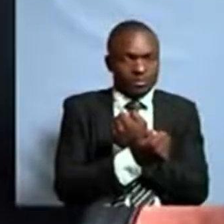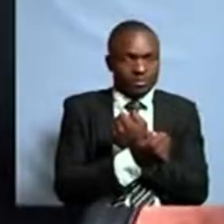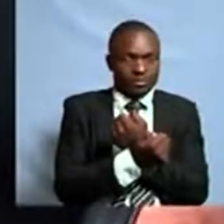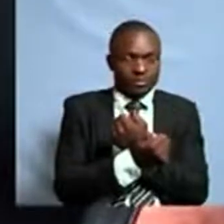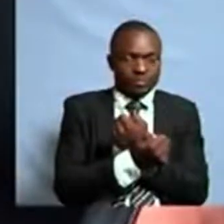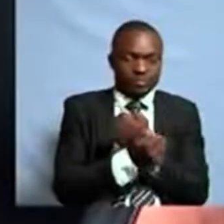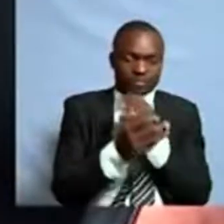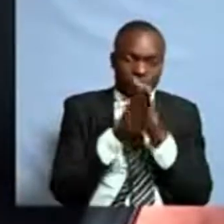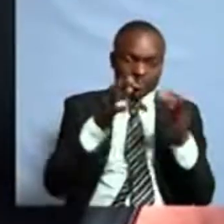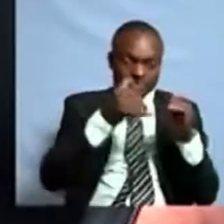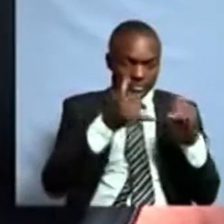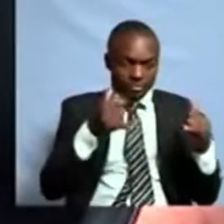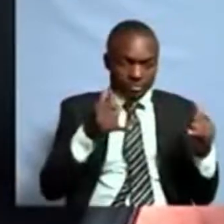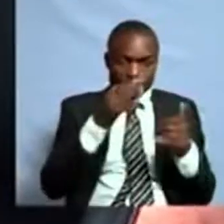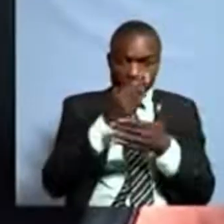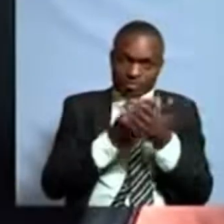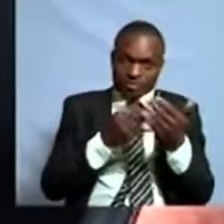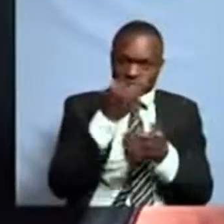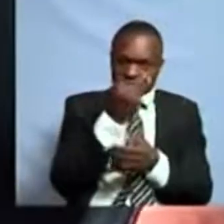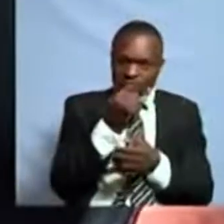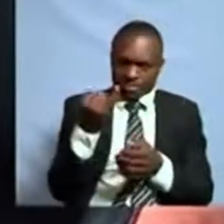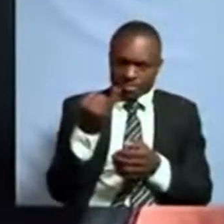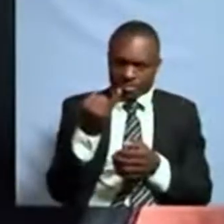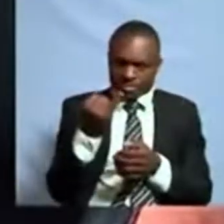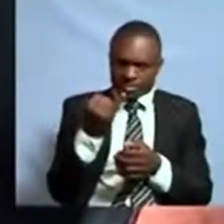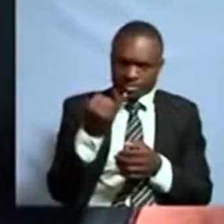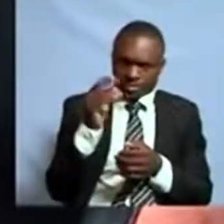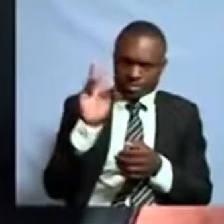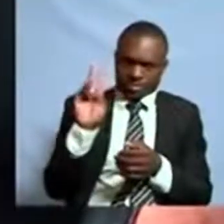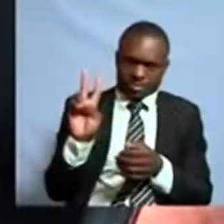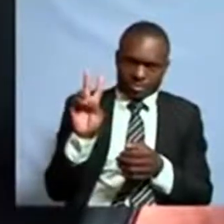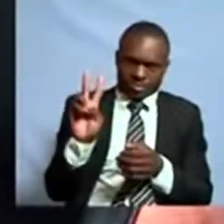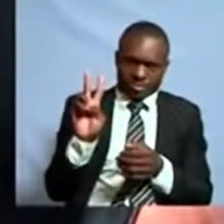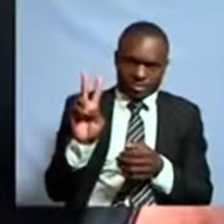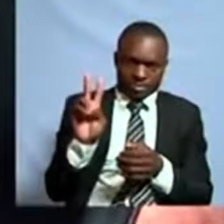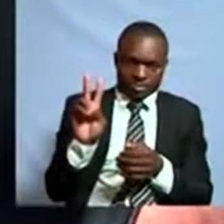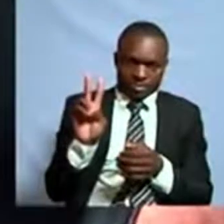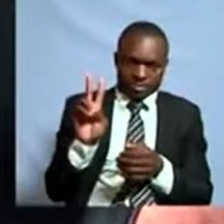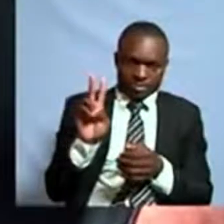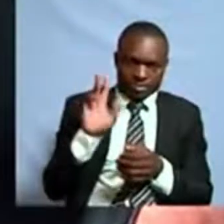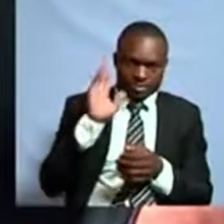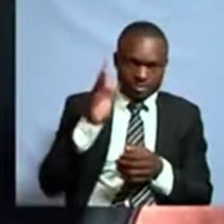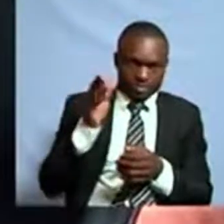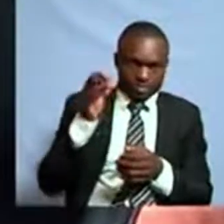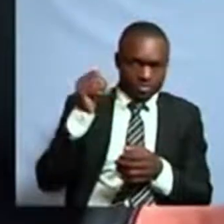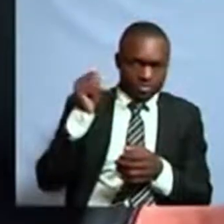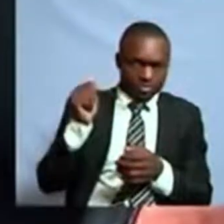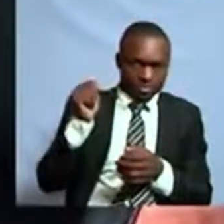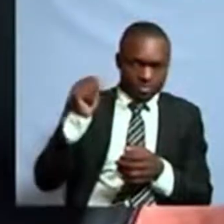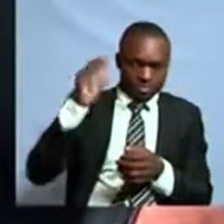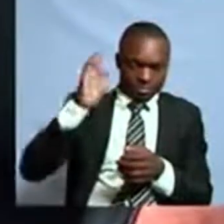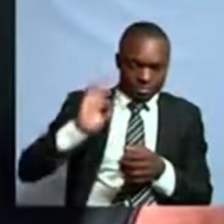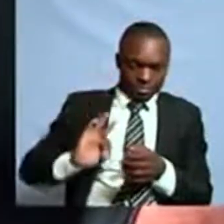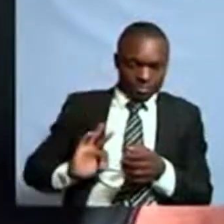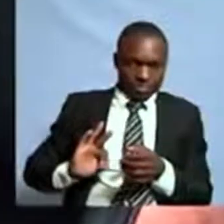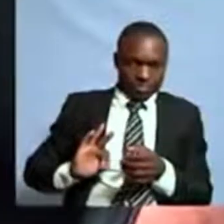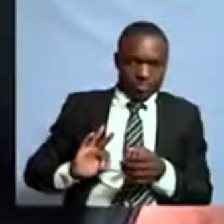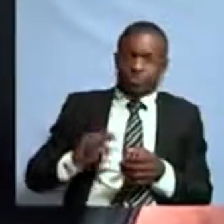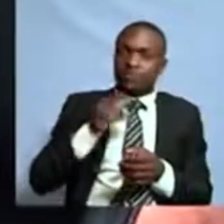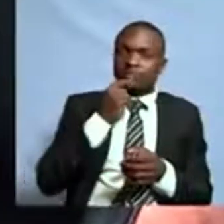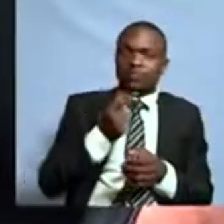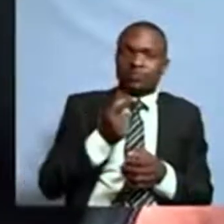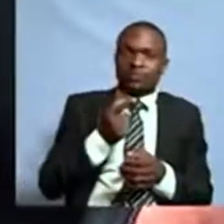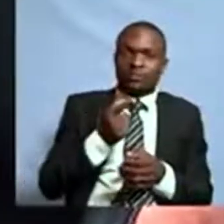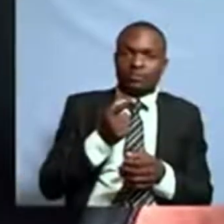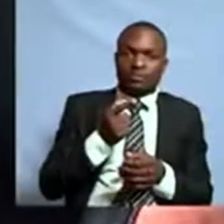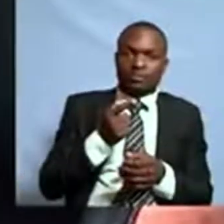more in line of, I mean, some of the issues like subsection 2, further payment of a benefit. That's just tweaking the language to say the